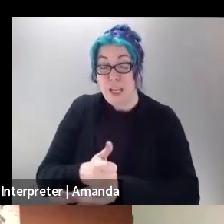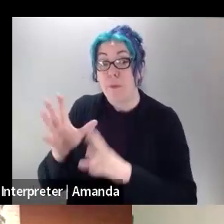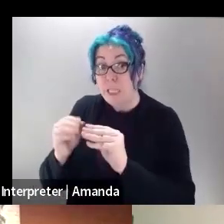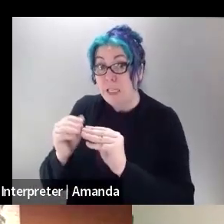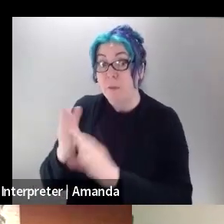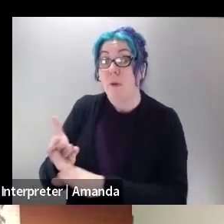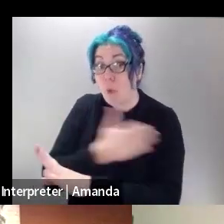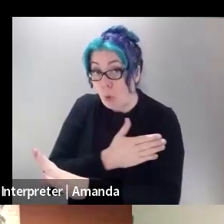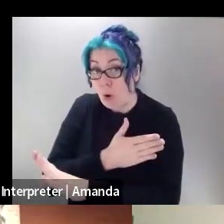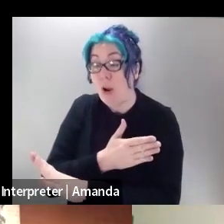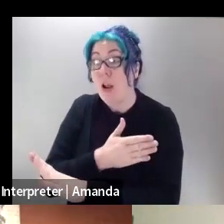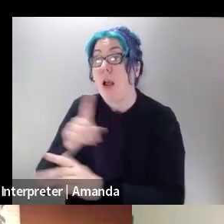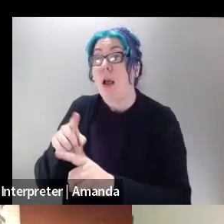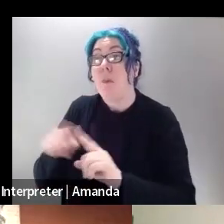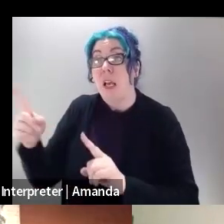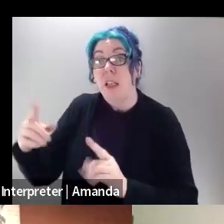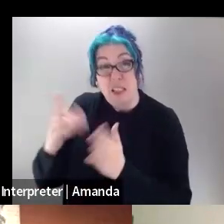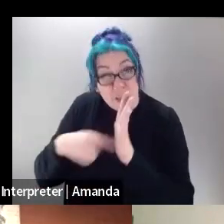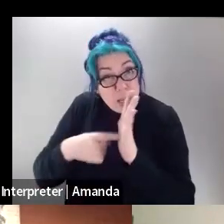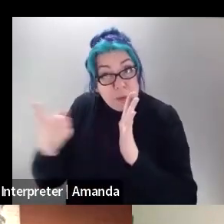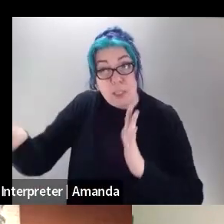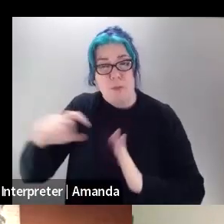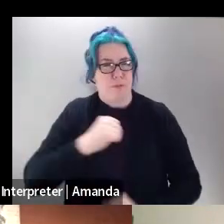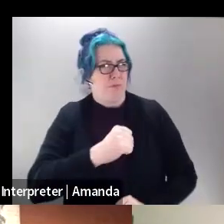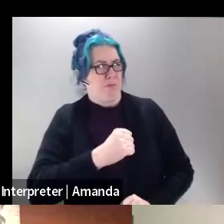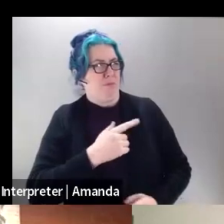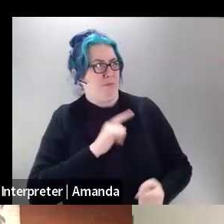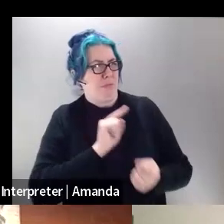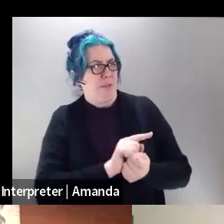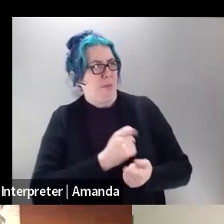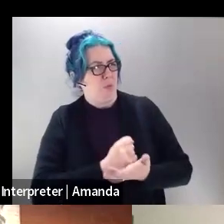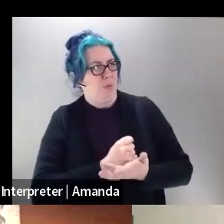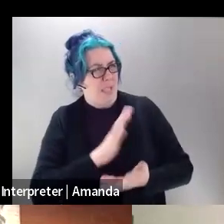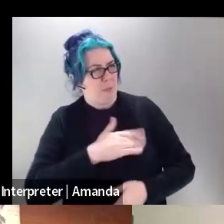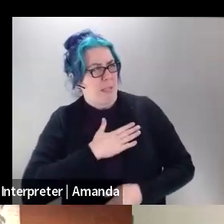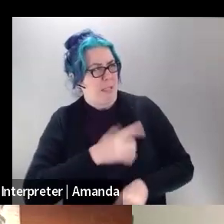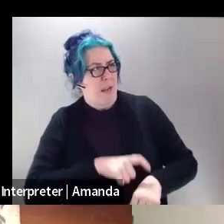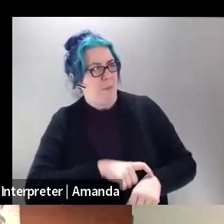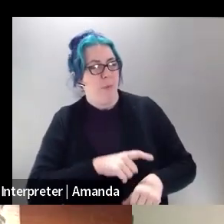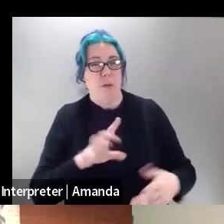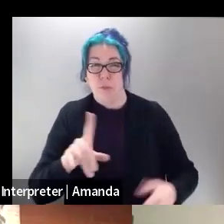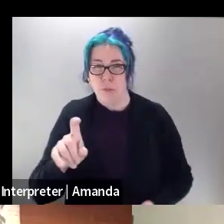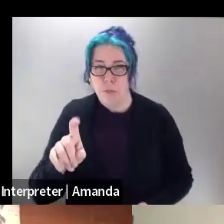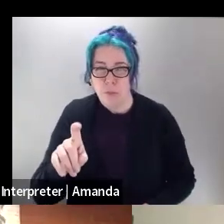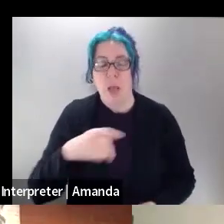questions so that we have them in the air, and then we're going to hear from people in a sort of final discussion.